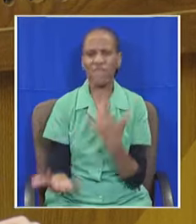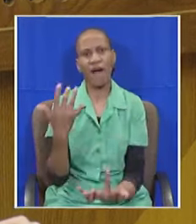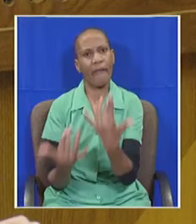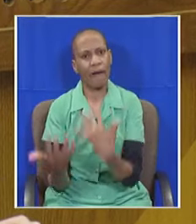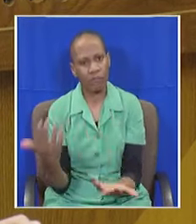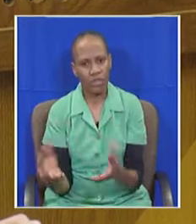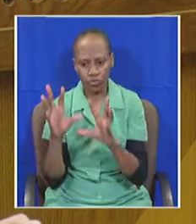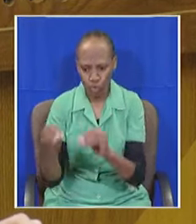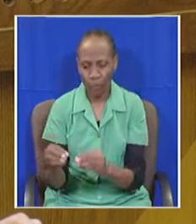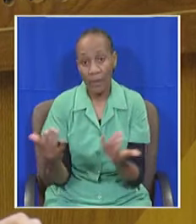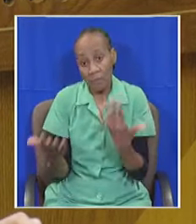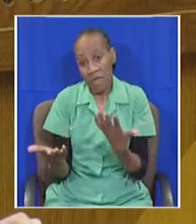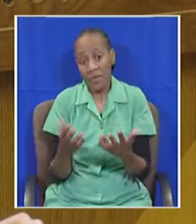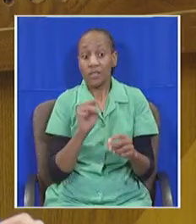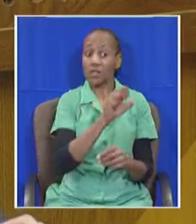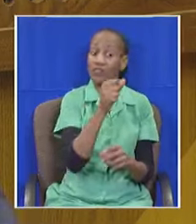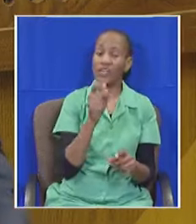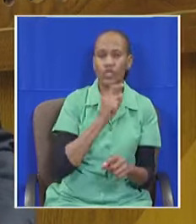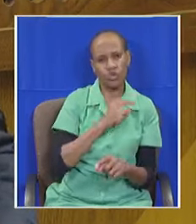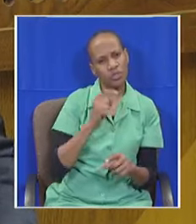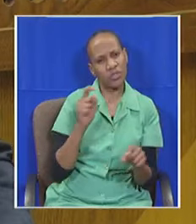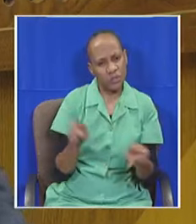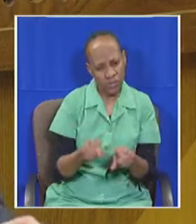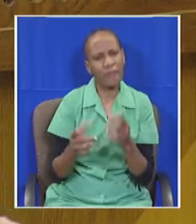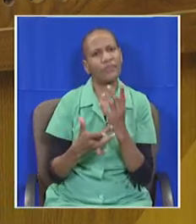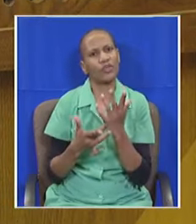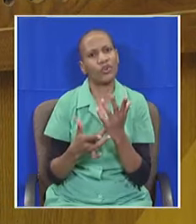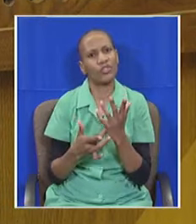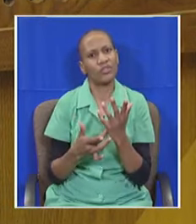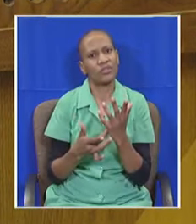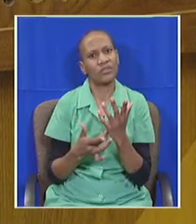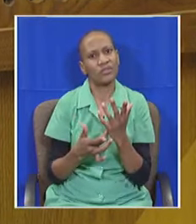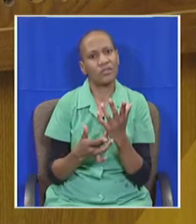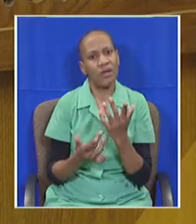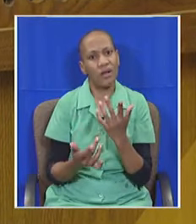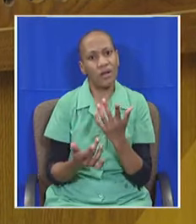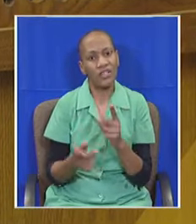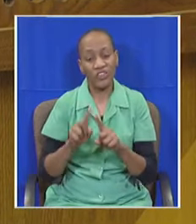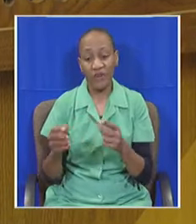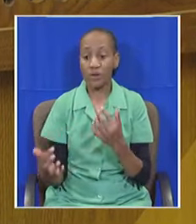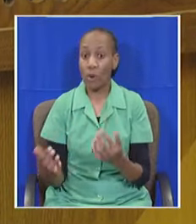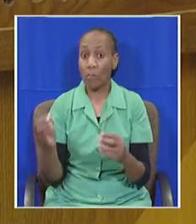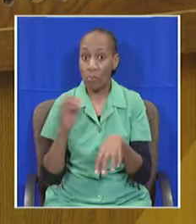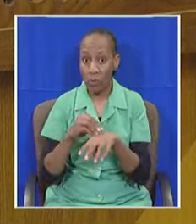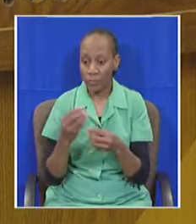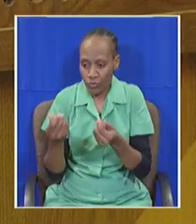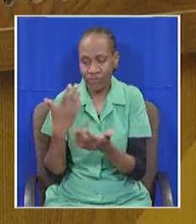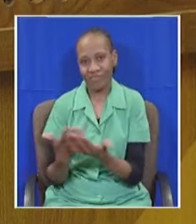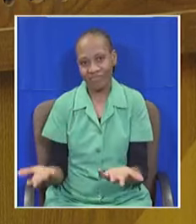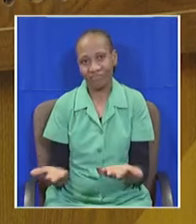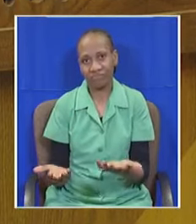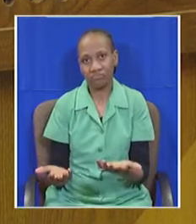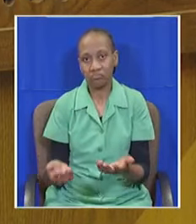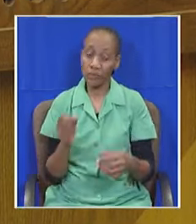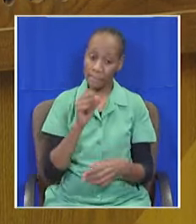And hopefully in the future, we can use such technology to mitigate these types of disasters. But in order